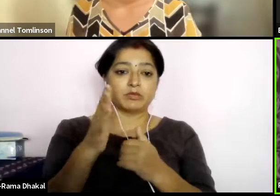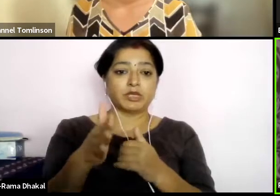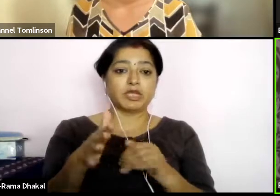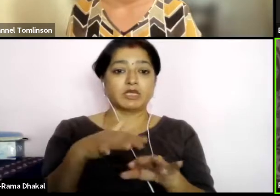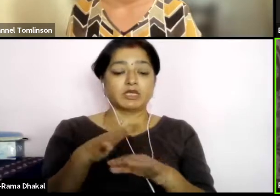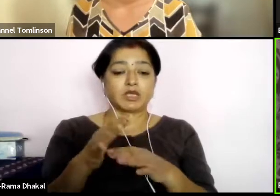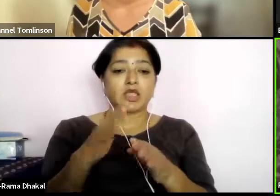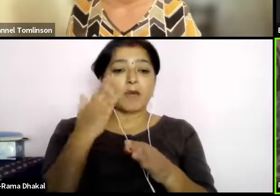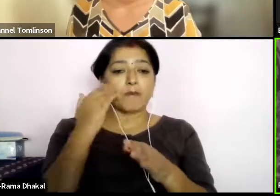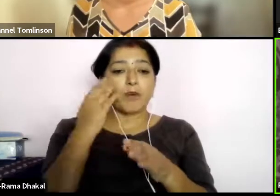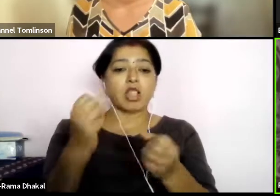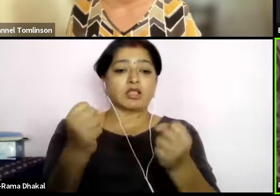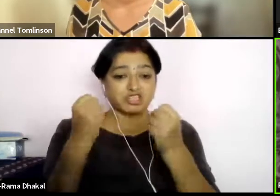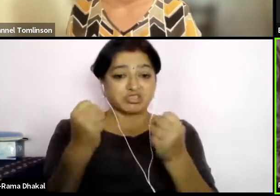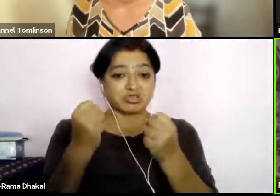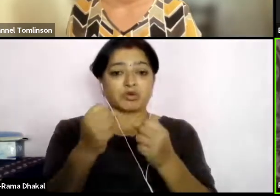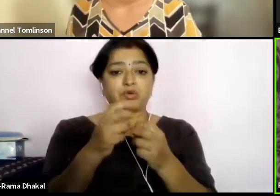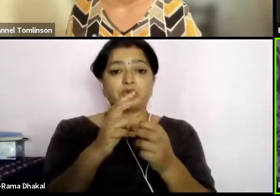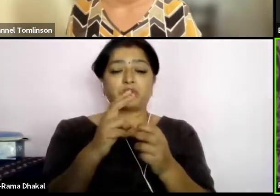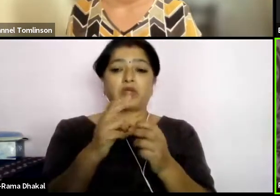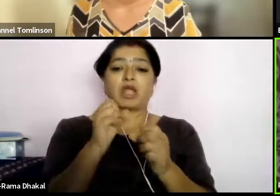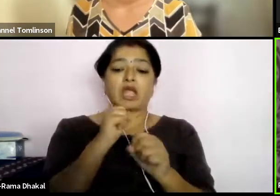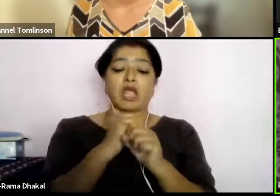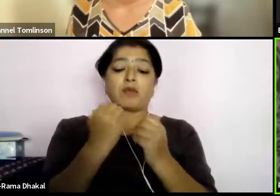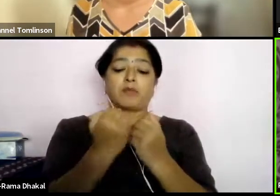women empowerment, you know. So that